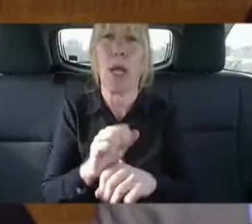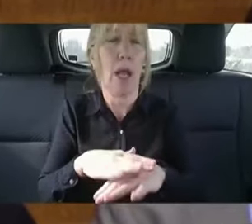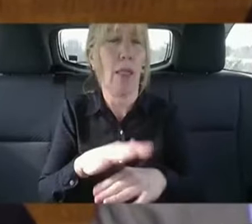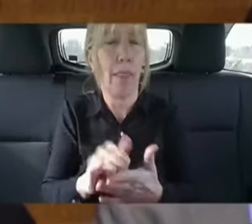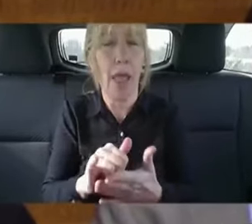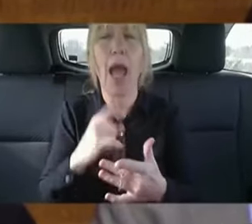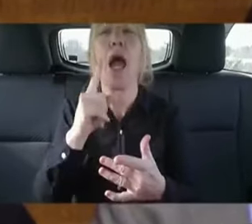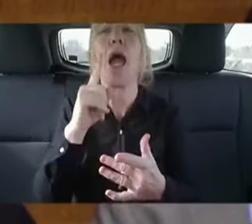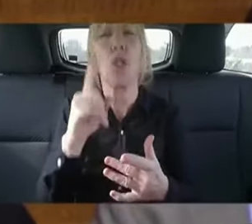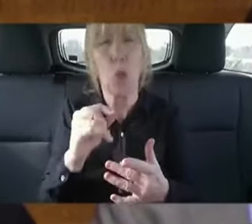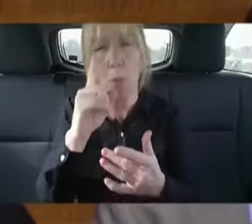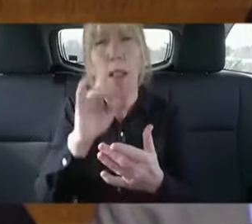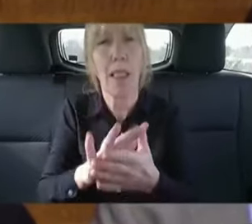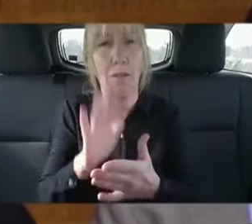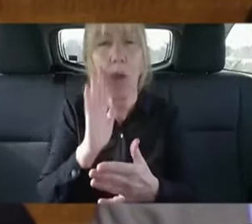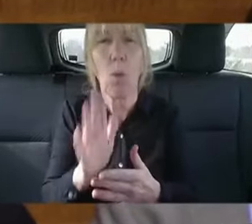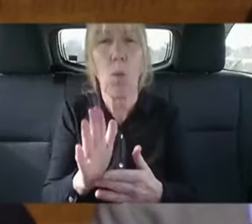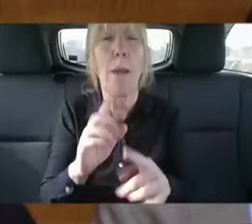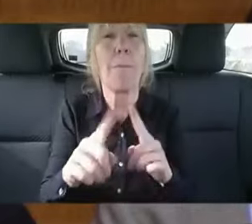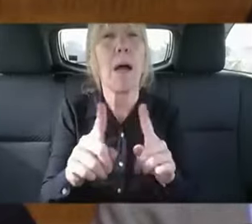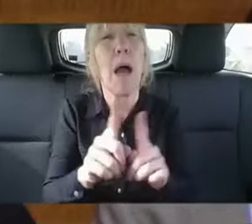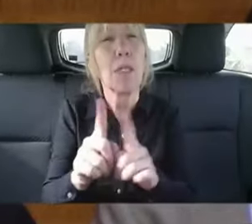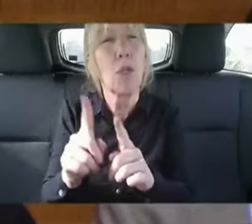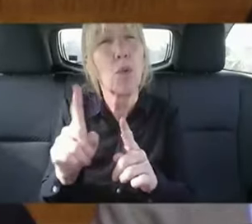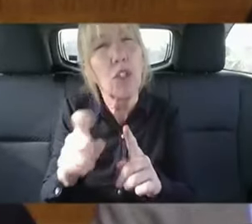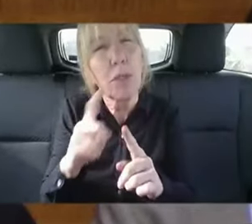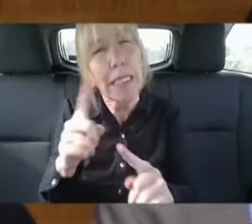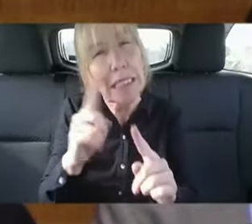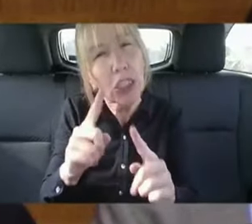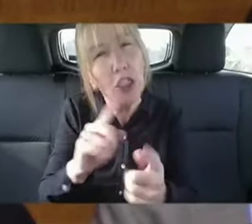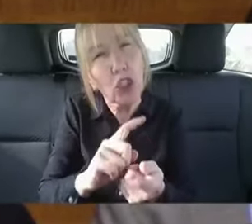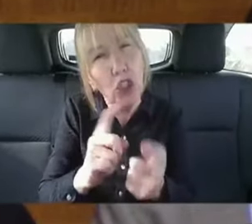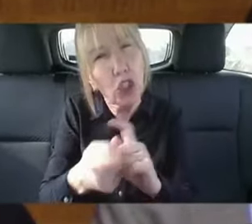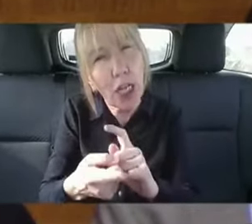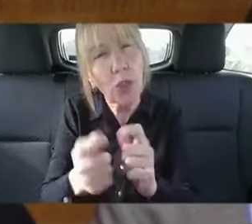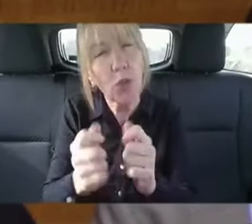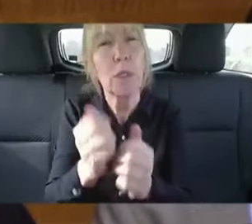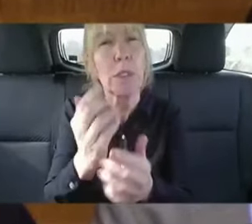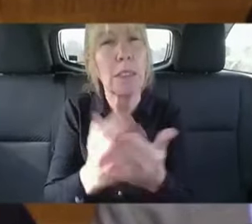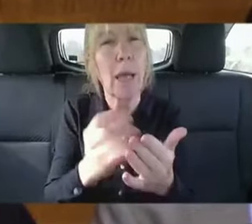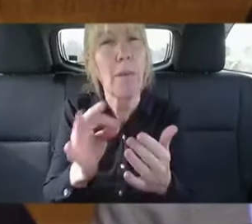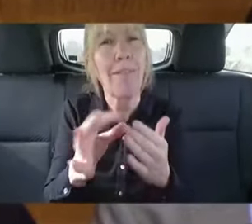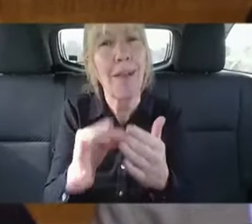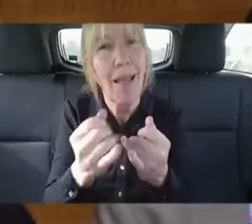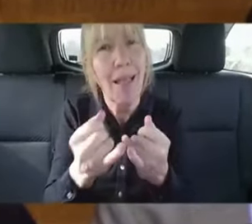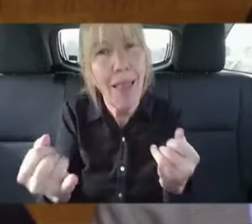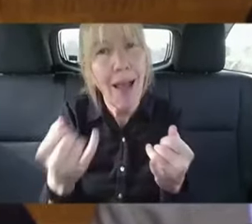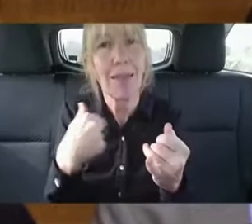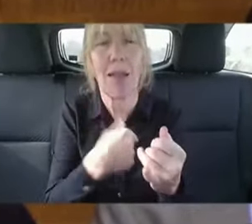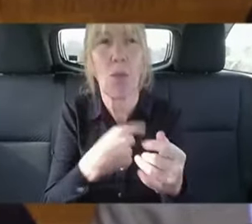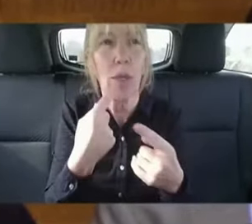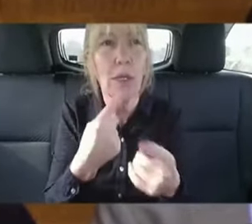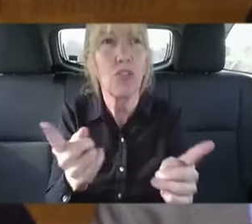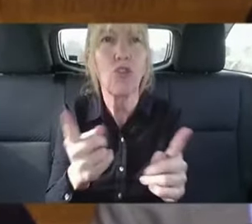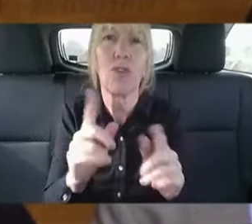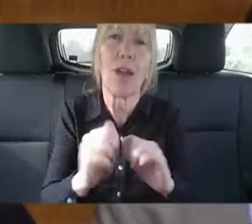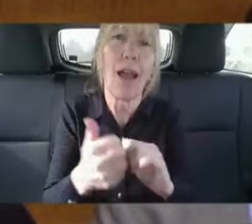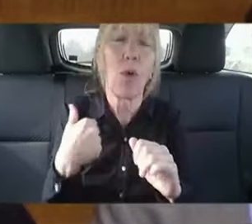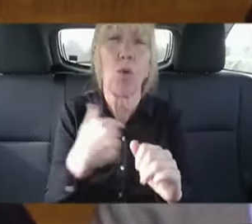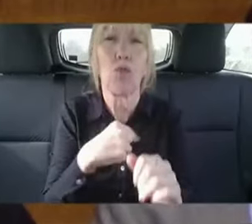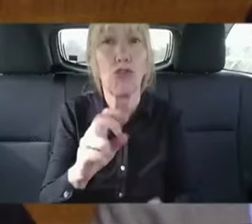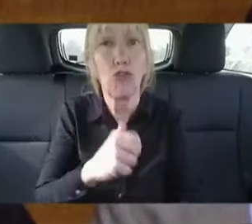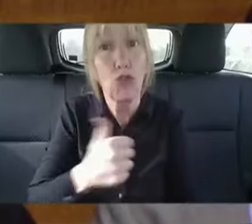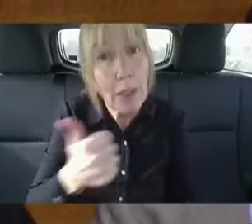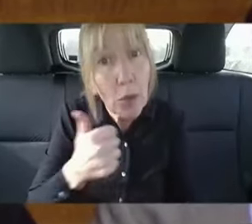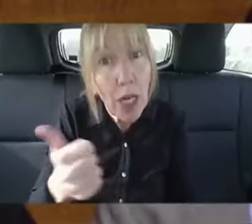we'll get there. But should we also be looking at considering changes in some of the guidelines we issued for transportation,